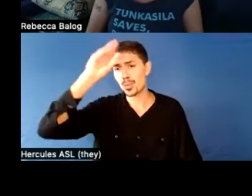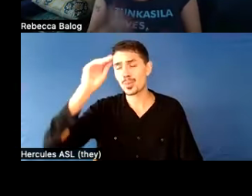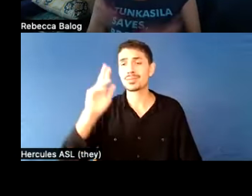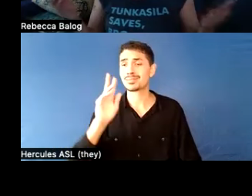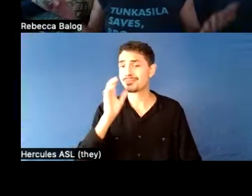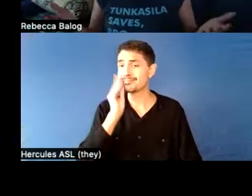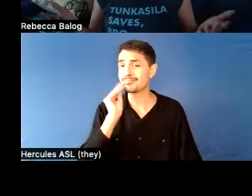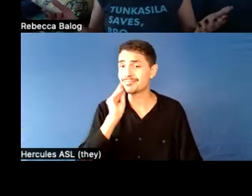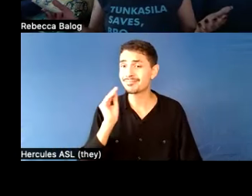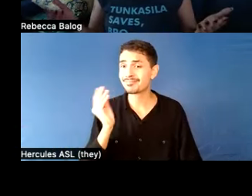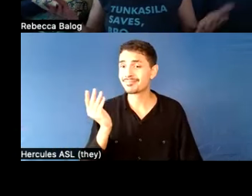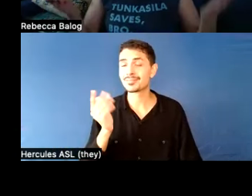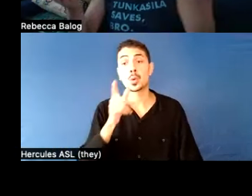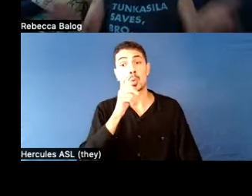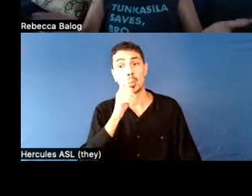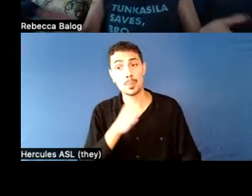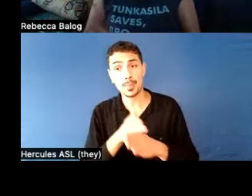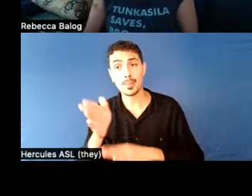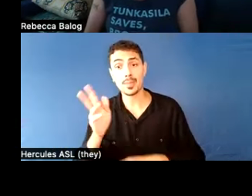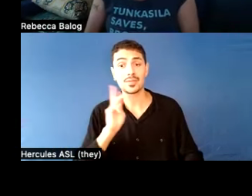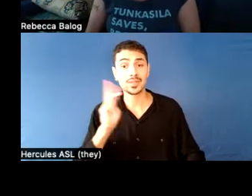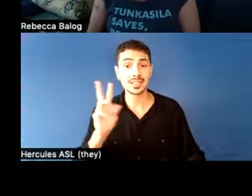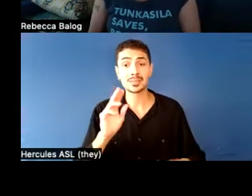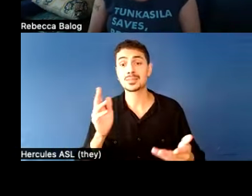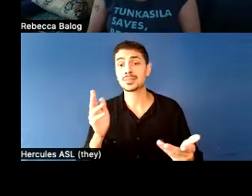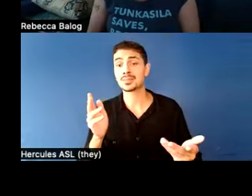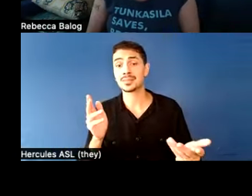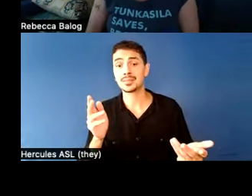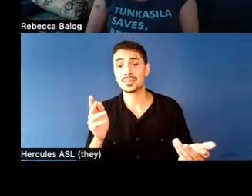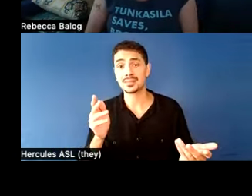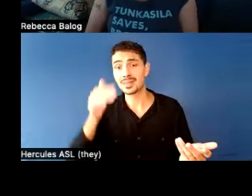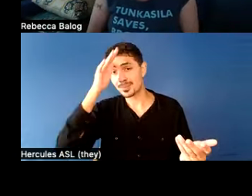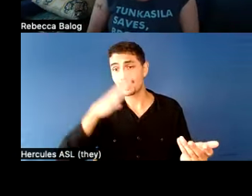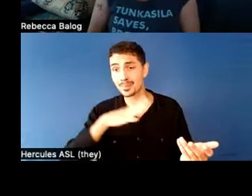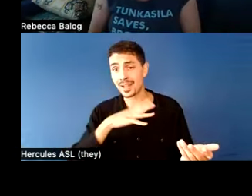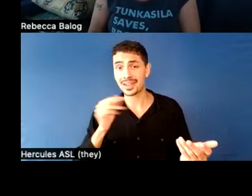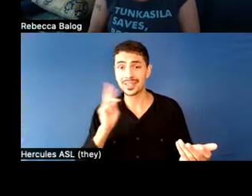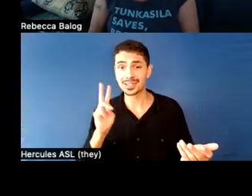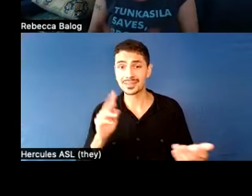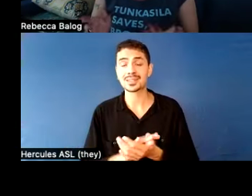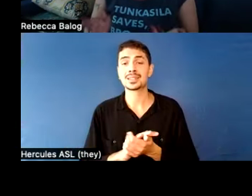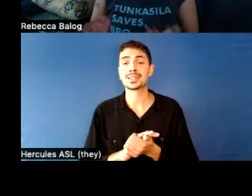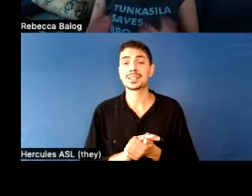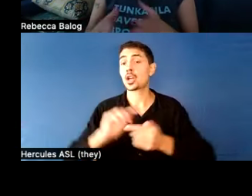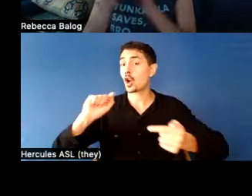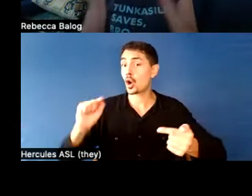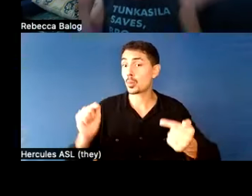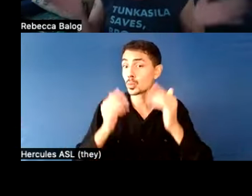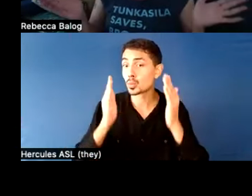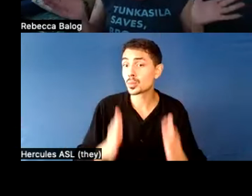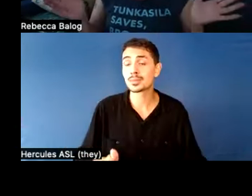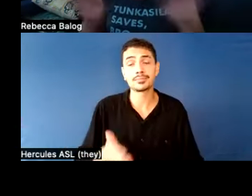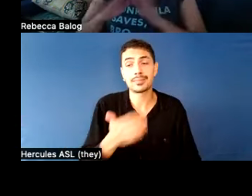victims? Men and boys. It's right there in the text. And the primary harm doers can be